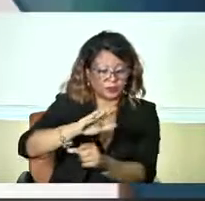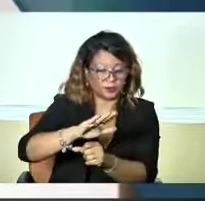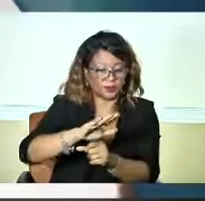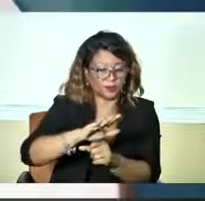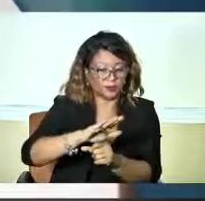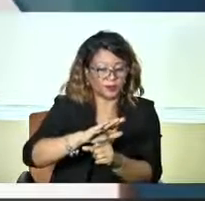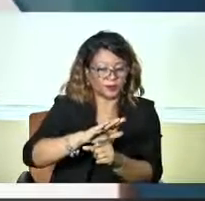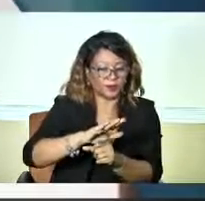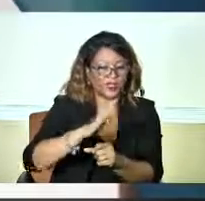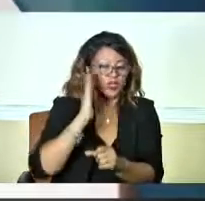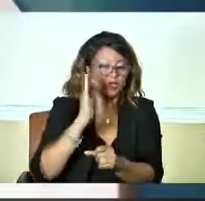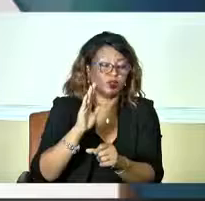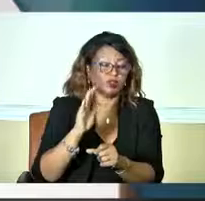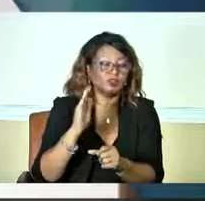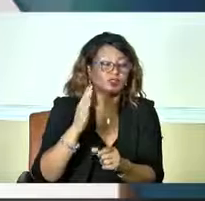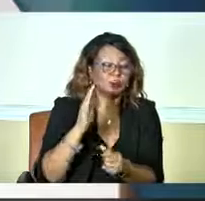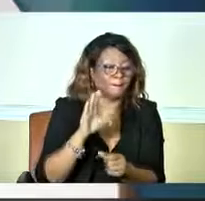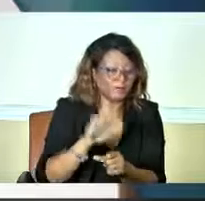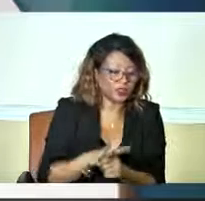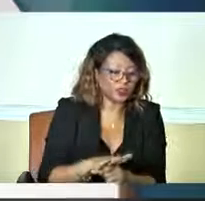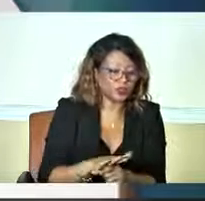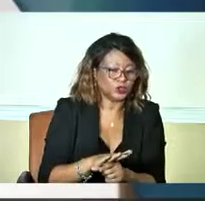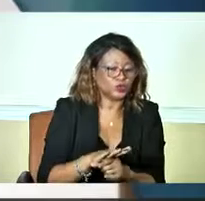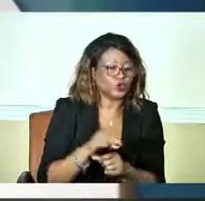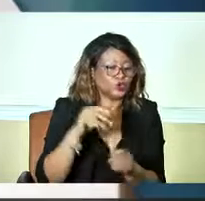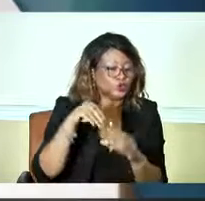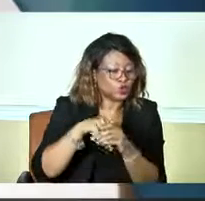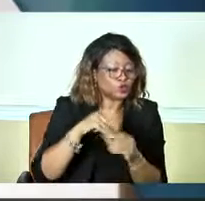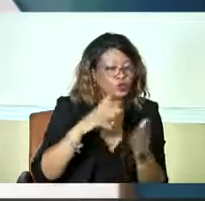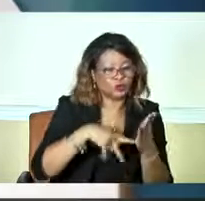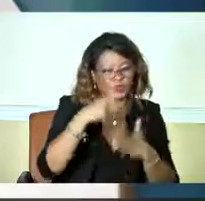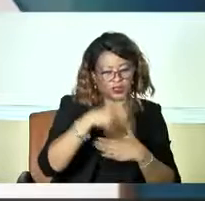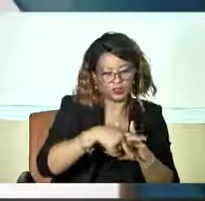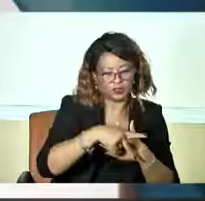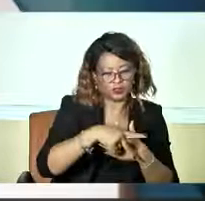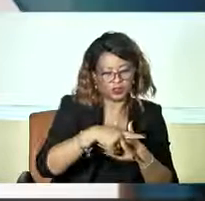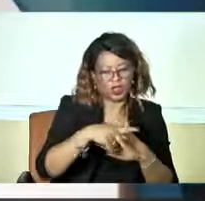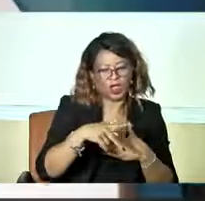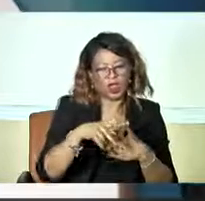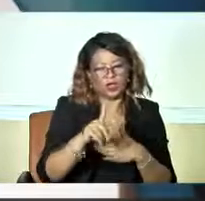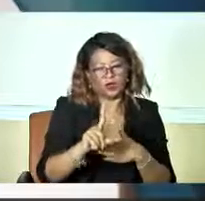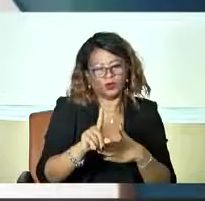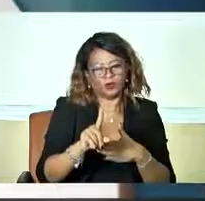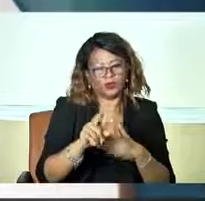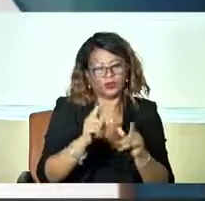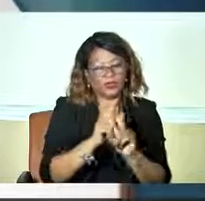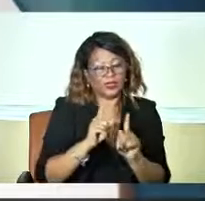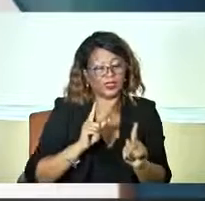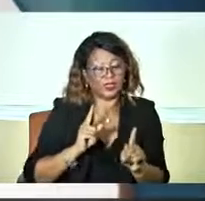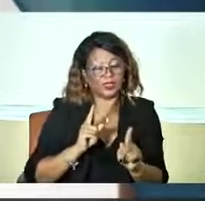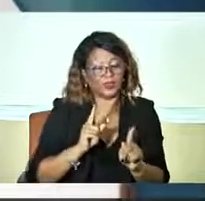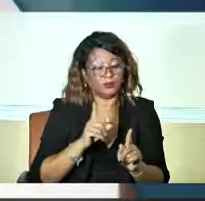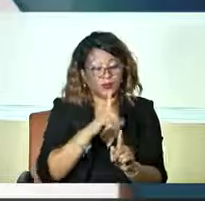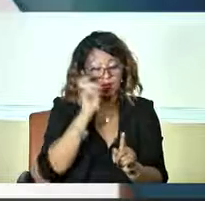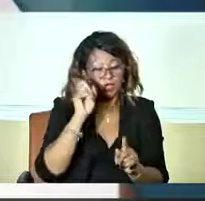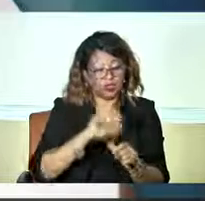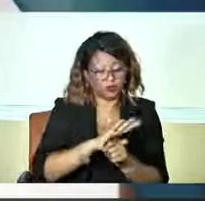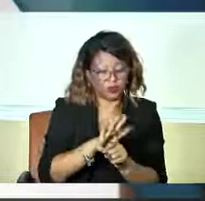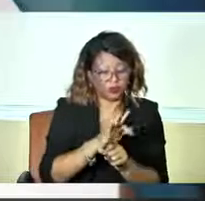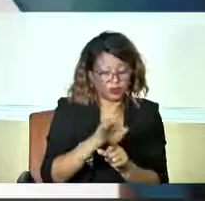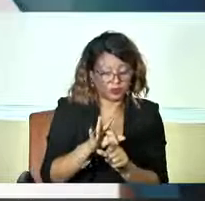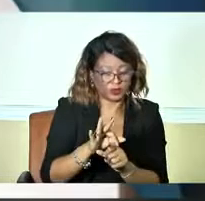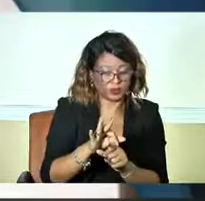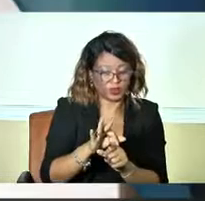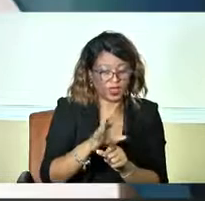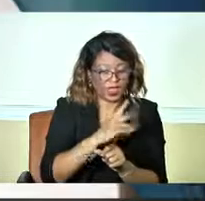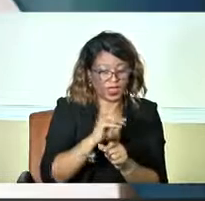Holistica remains committed to the project. Although it will be delayed due to COVID